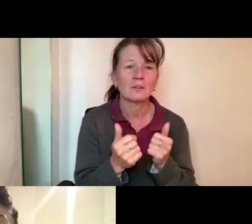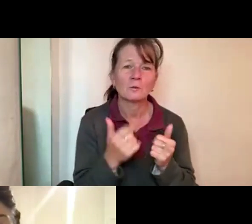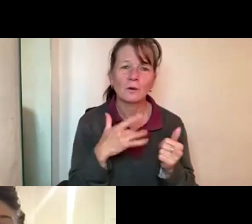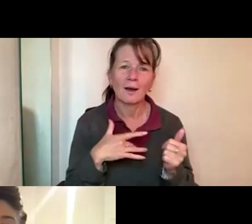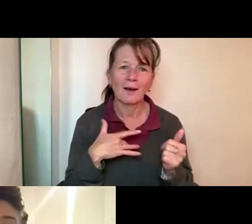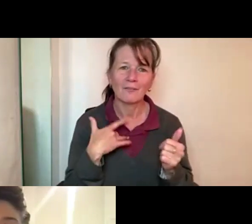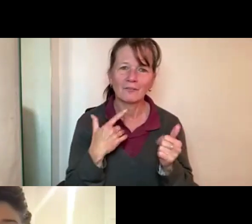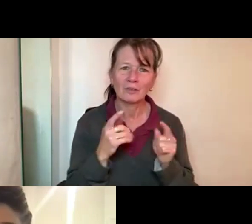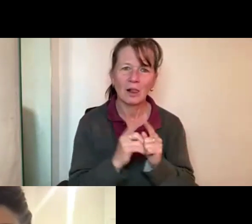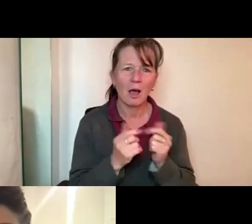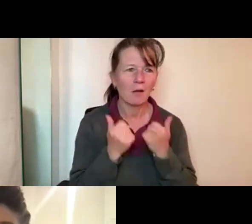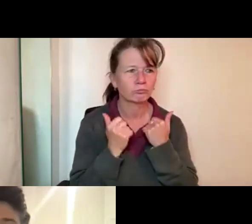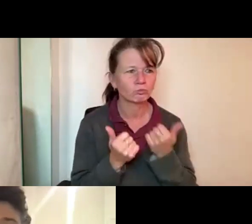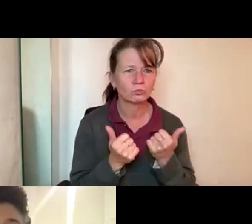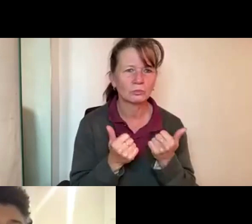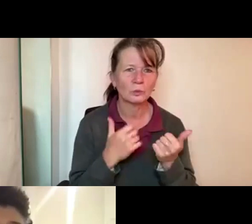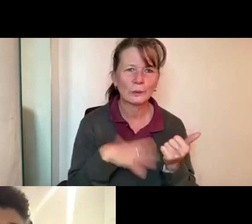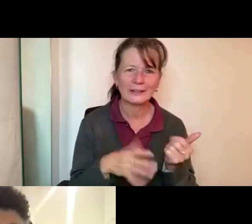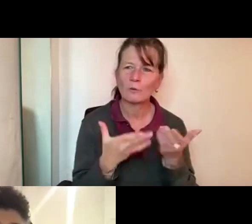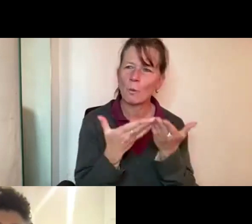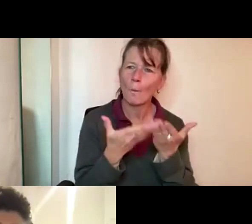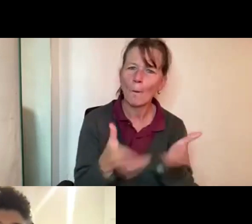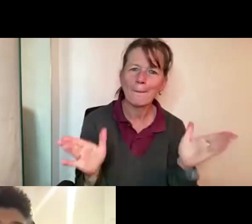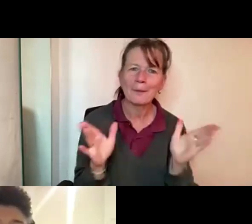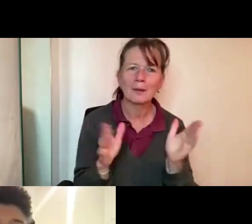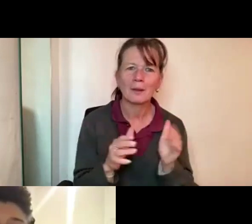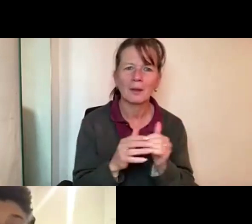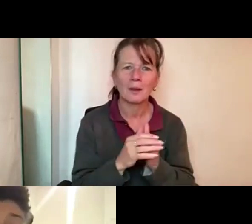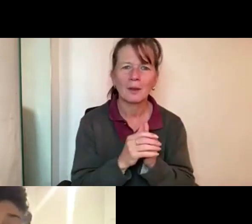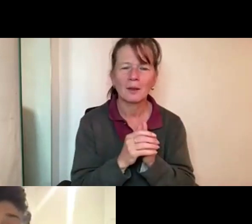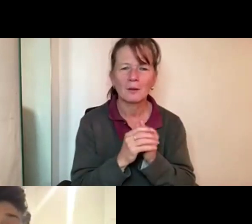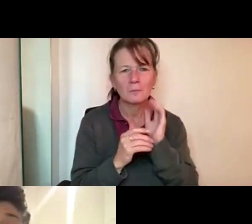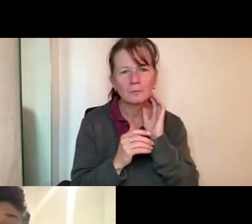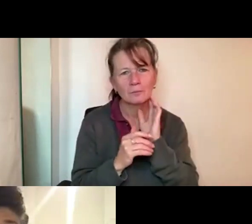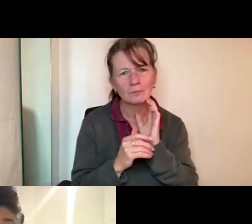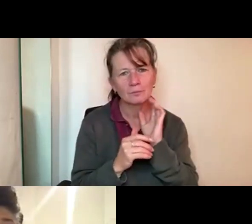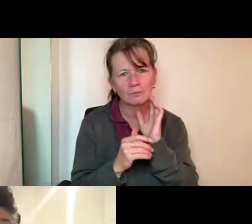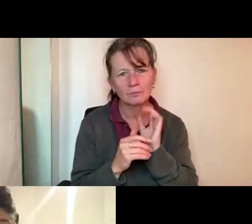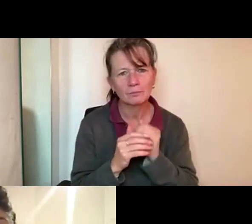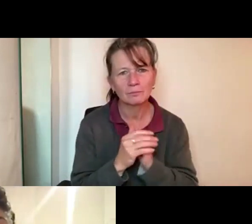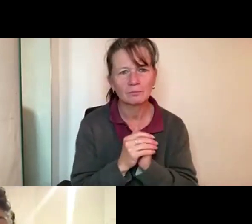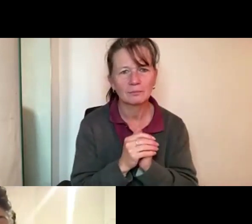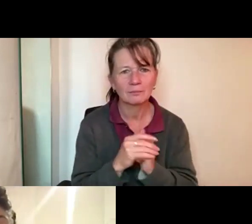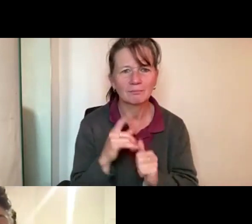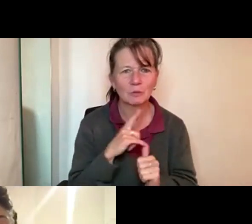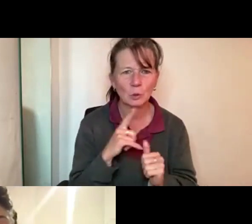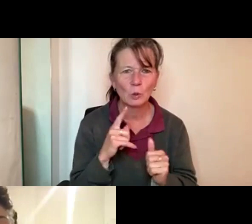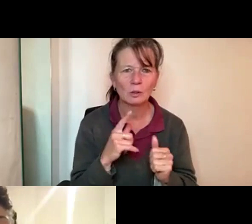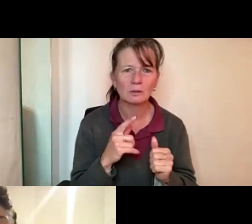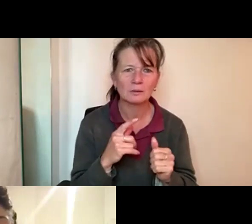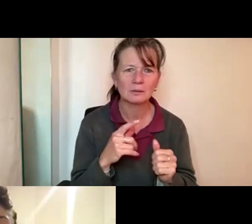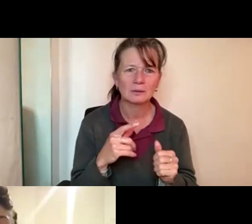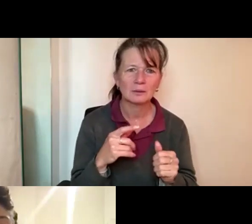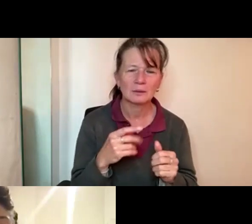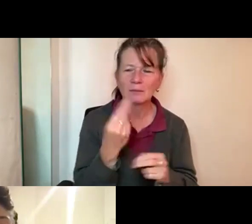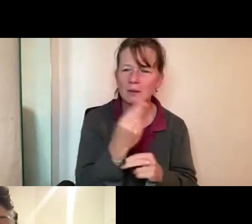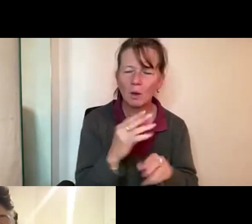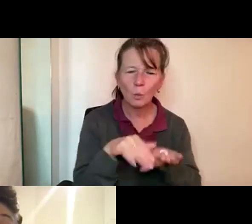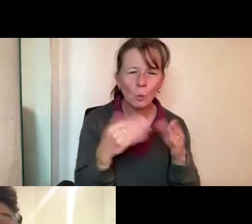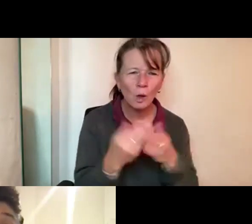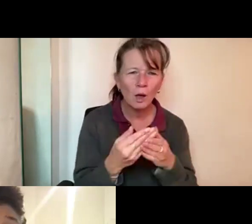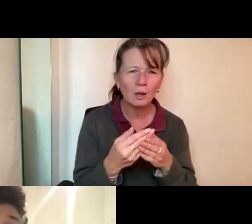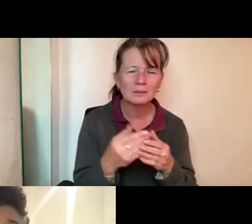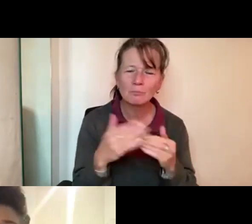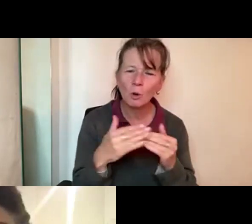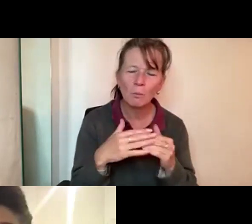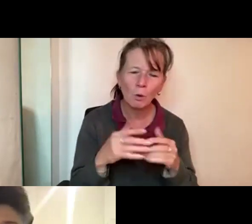such a need to break through the nepotism of decreasingly funded art world. So,